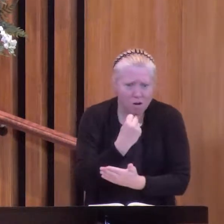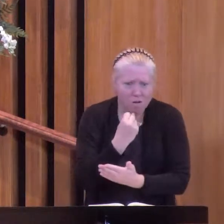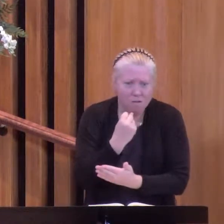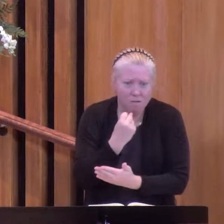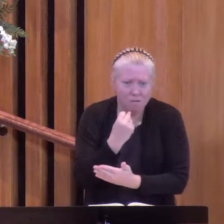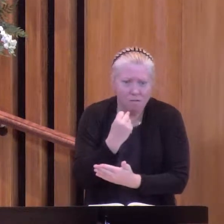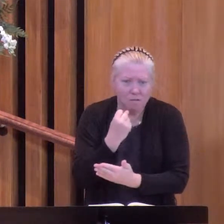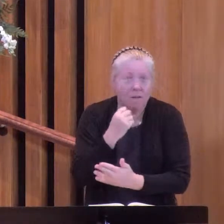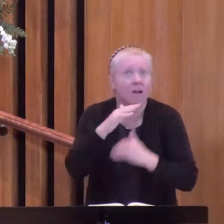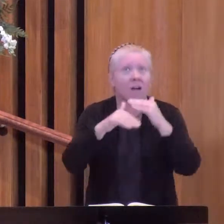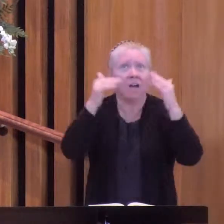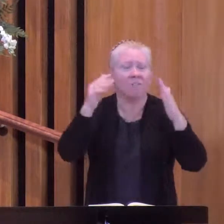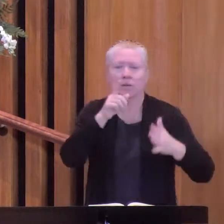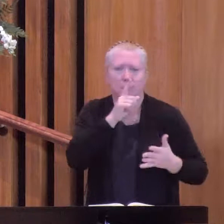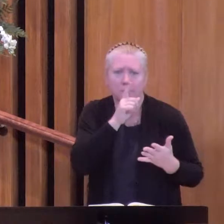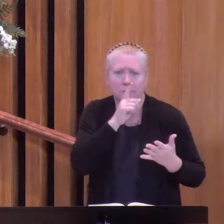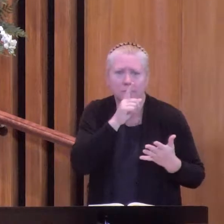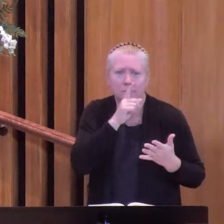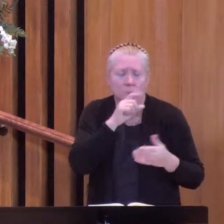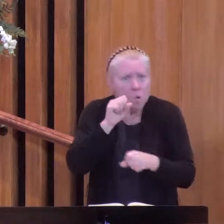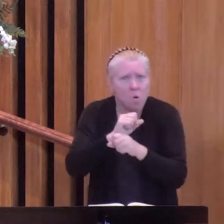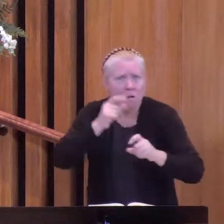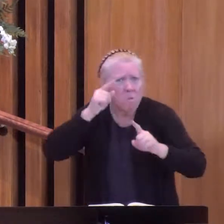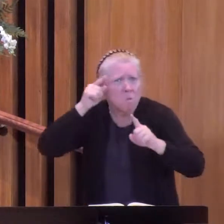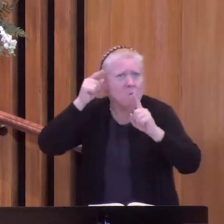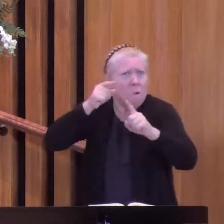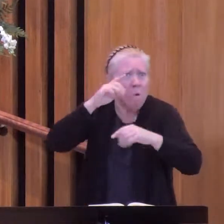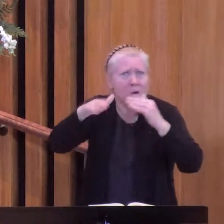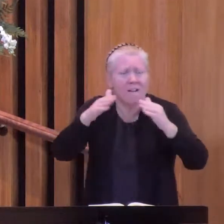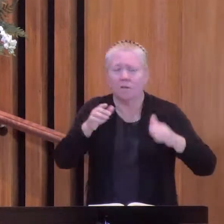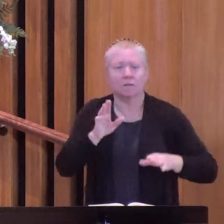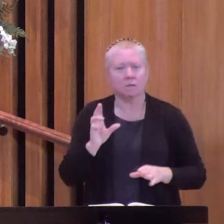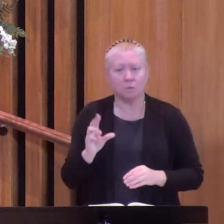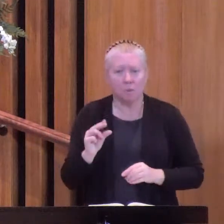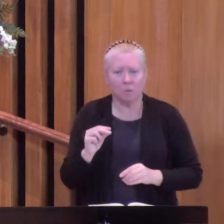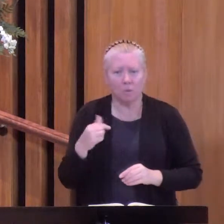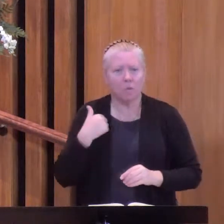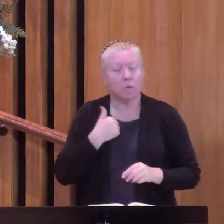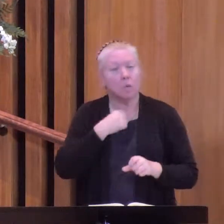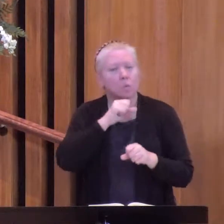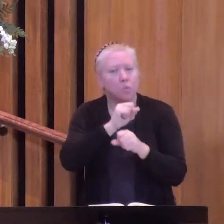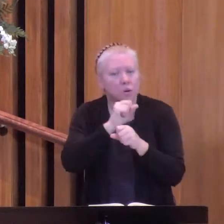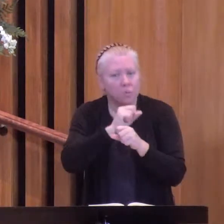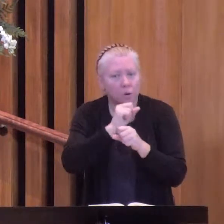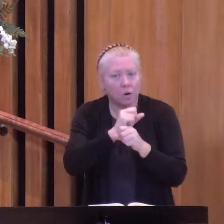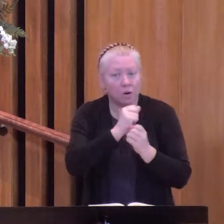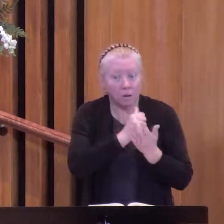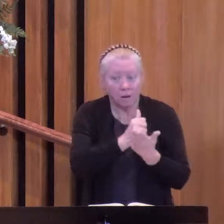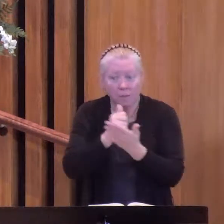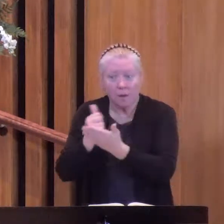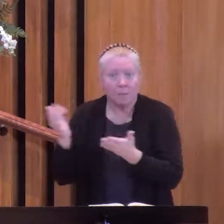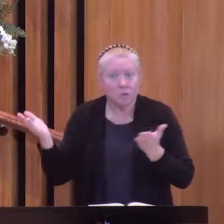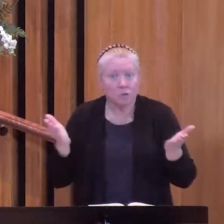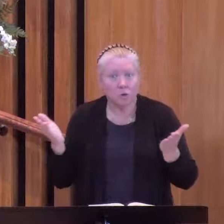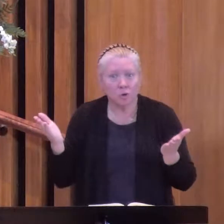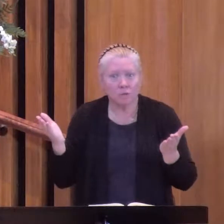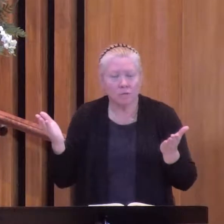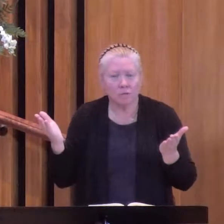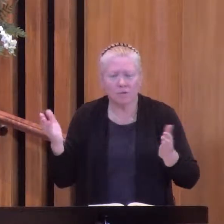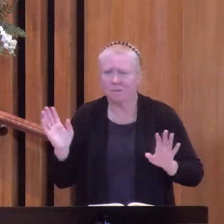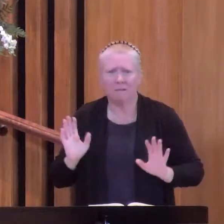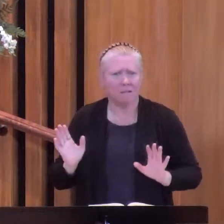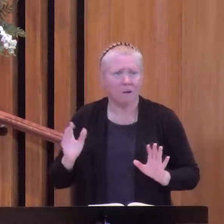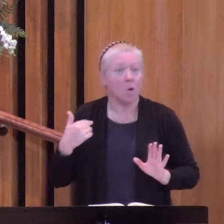for our personal attainment of heaven. For we, like all Christians, believe that that was gained